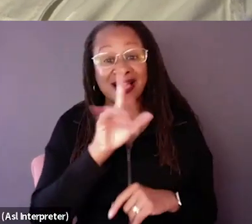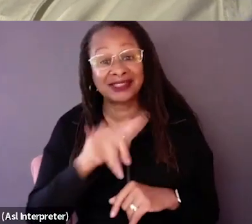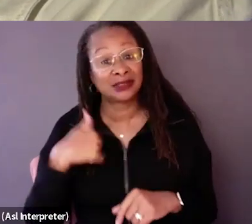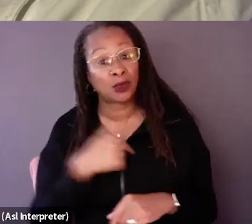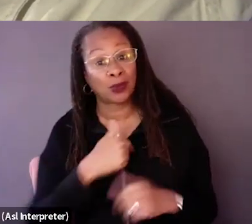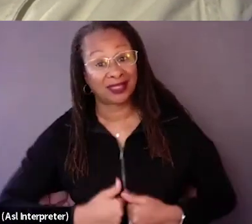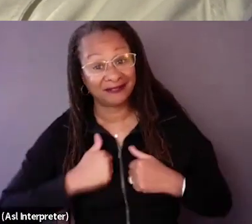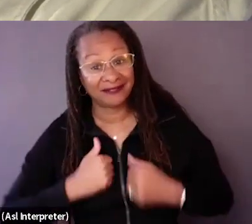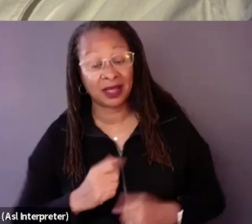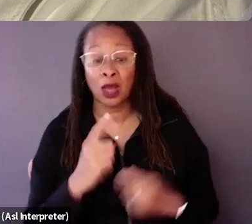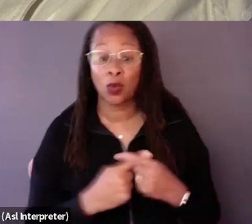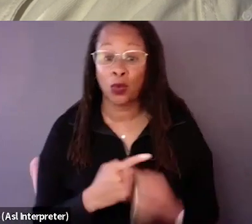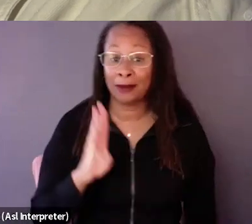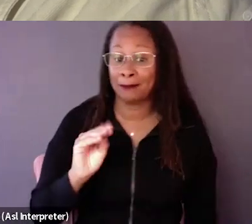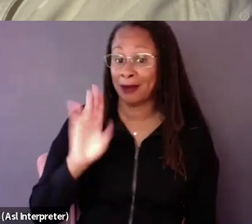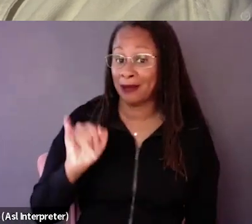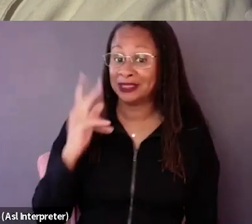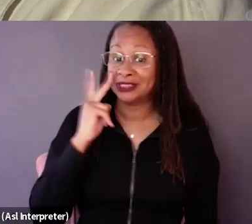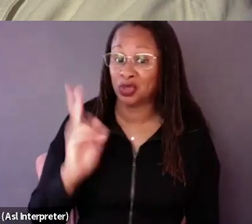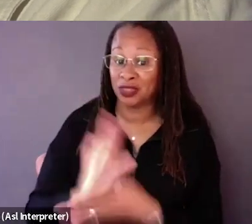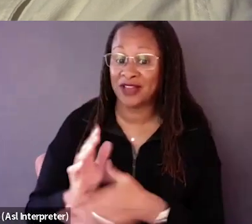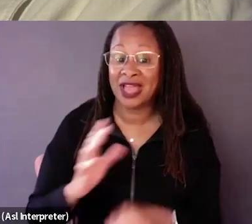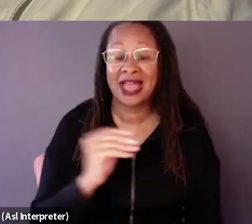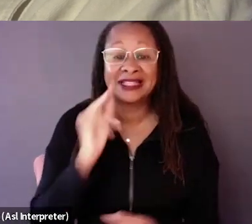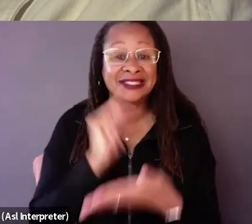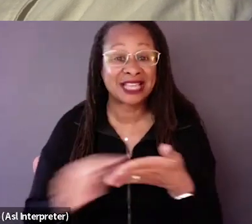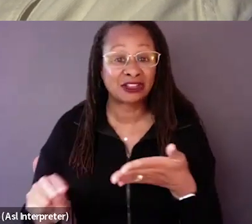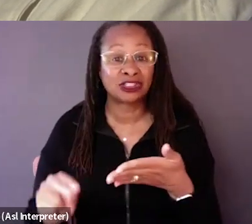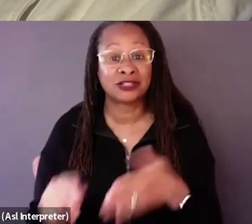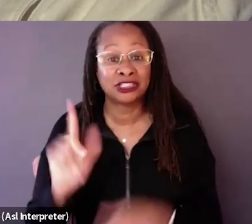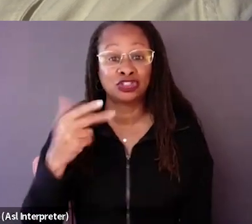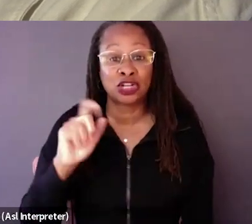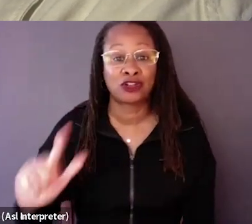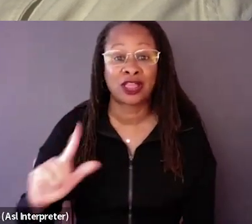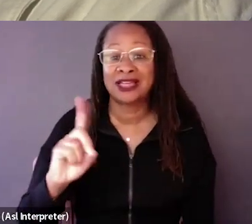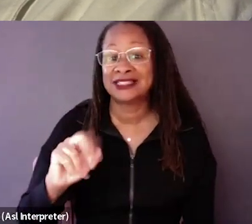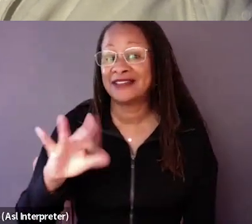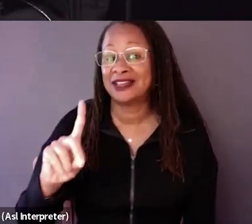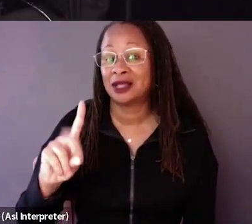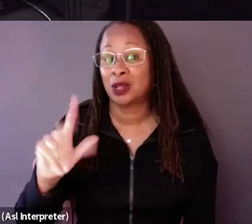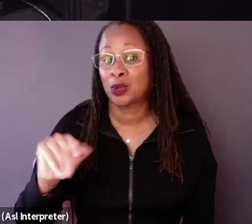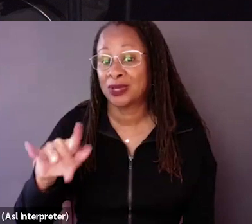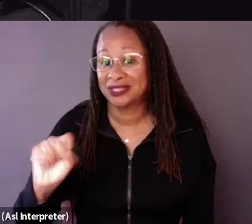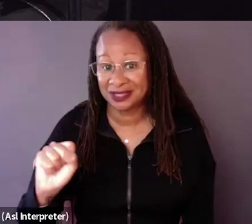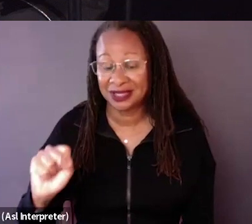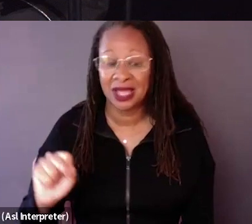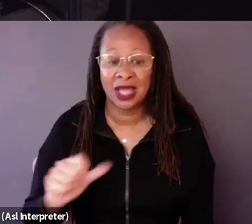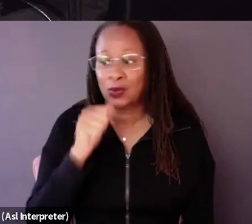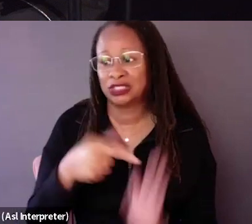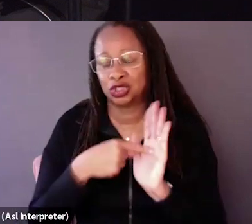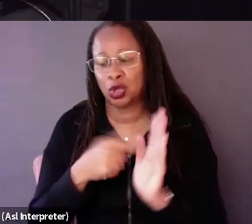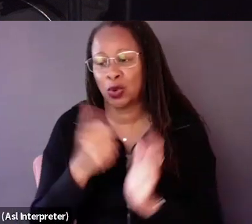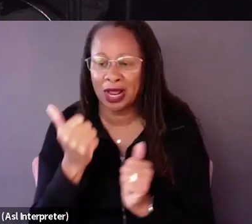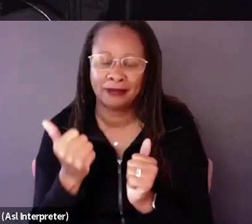had, been locked up in unknown detention centers, and women who had been raped,